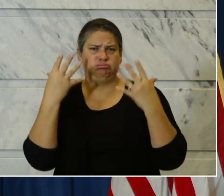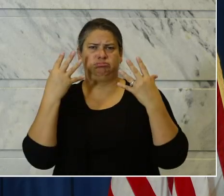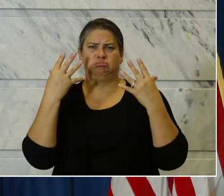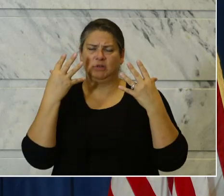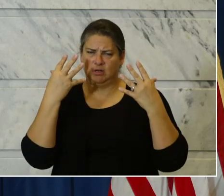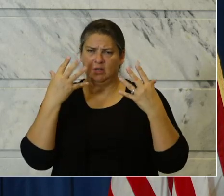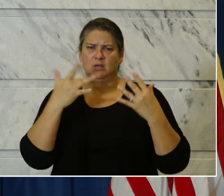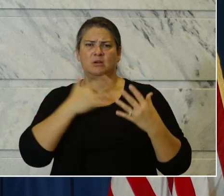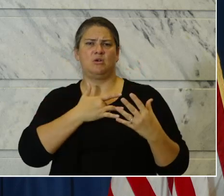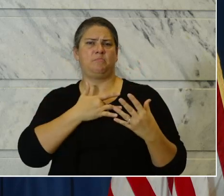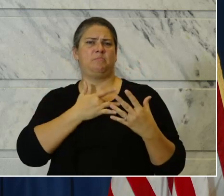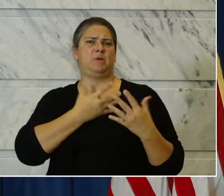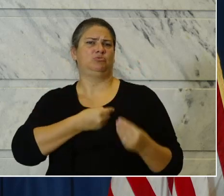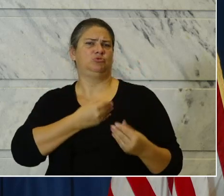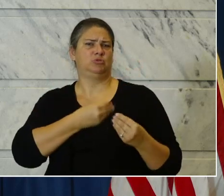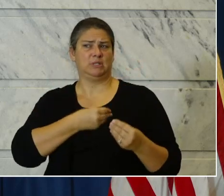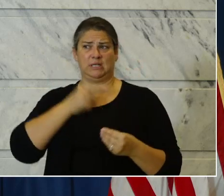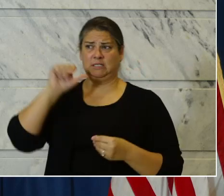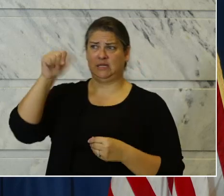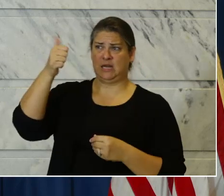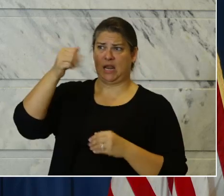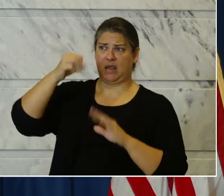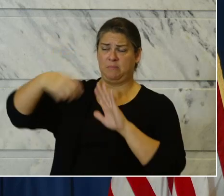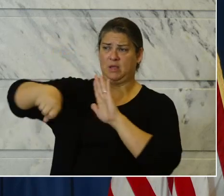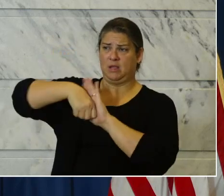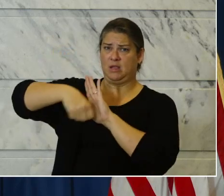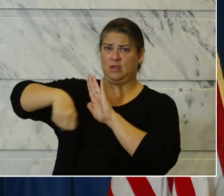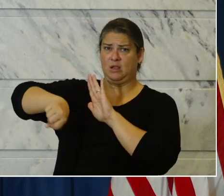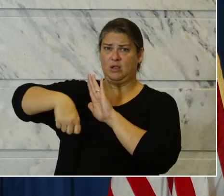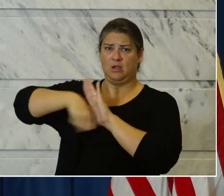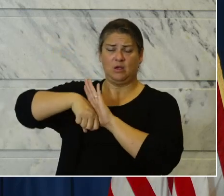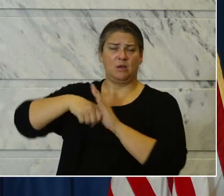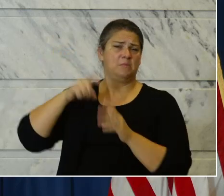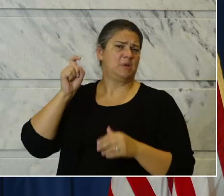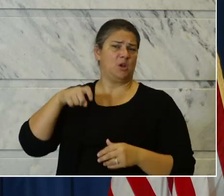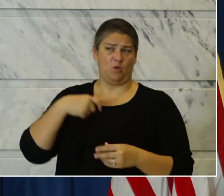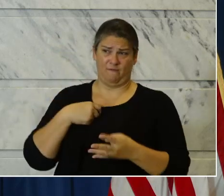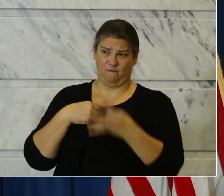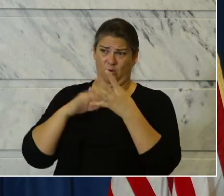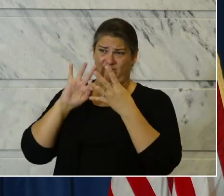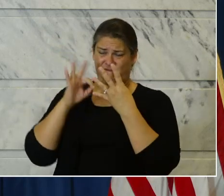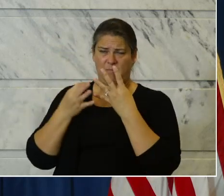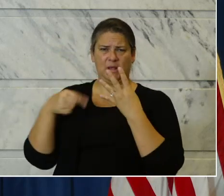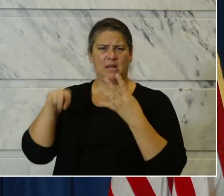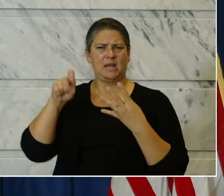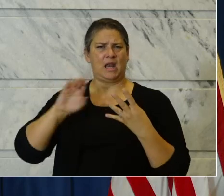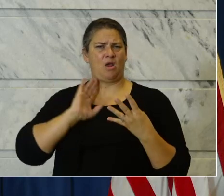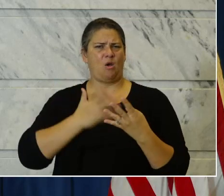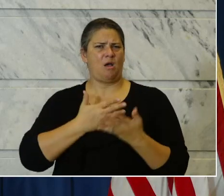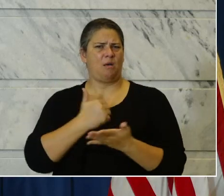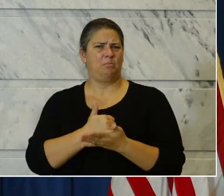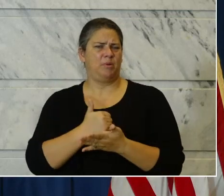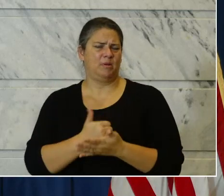ring our bells at 10 a.m. These are 4 new families that need our help. There's now